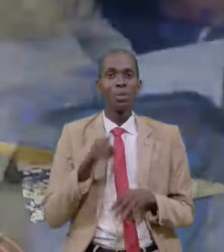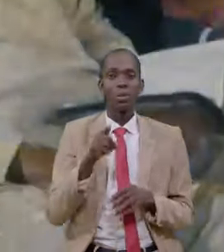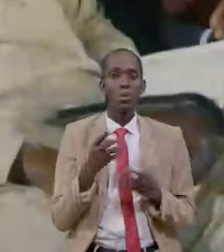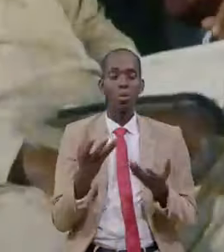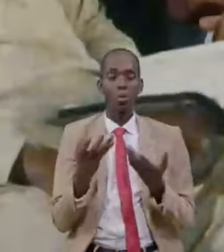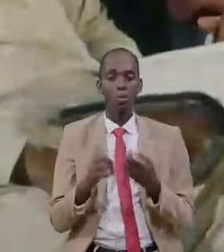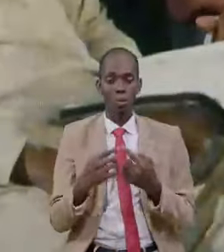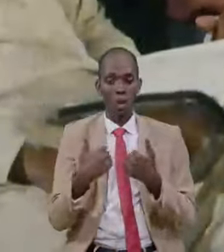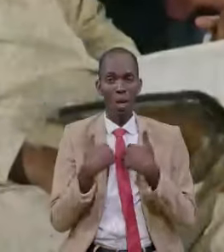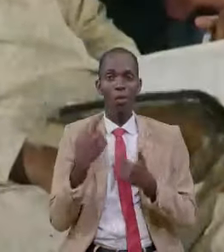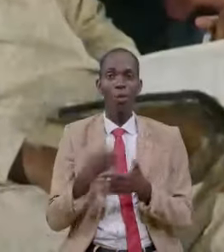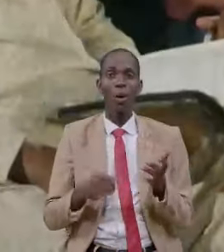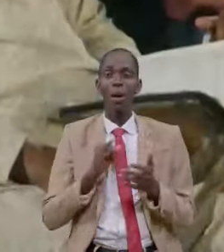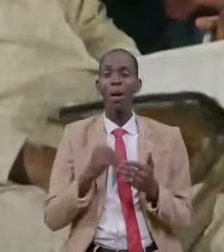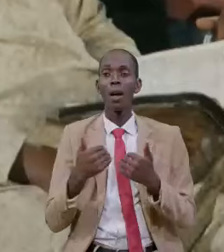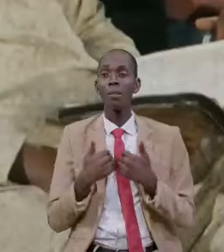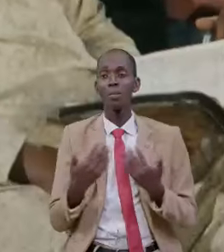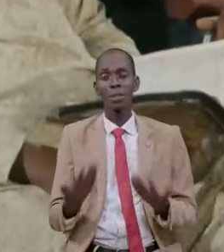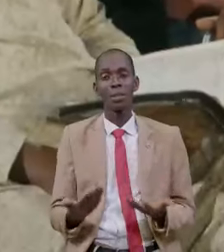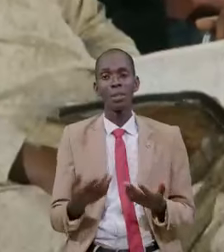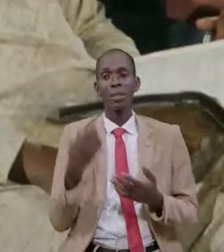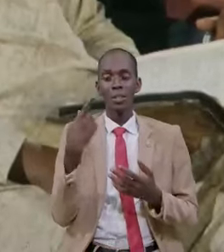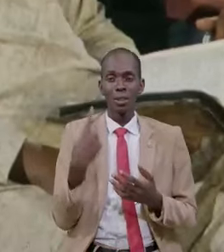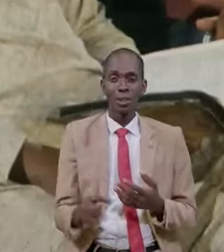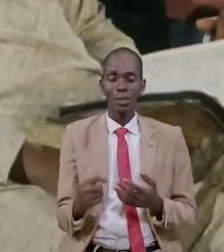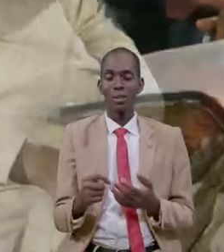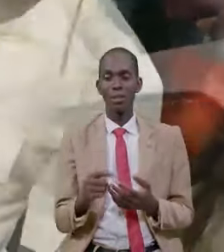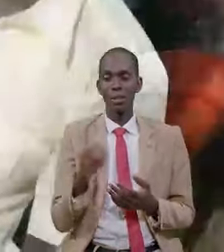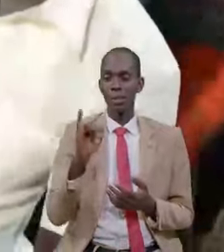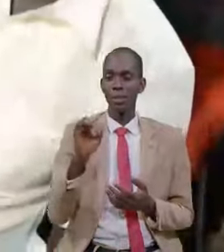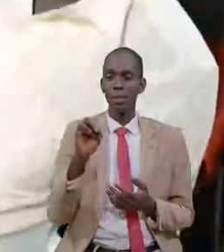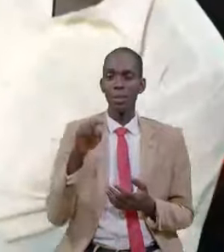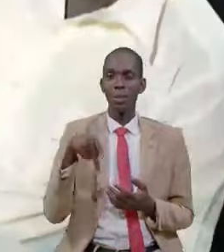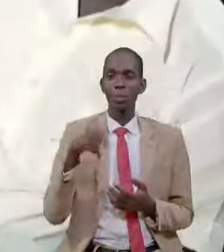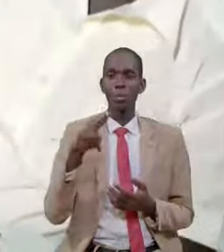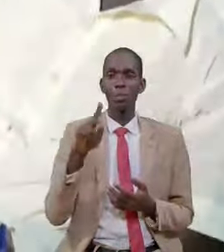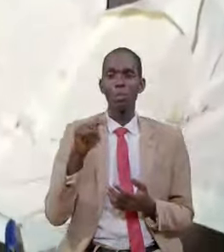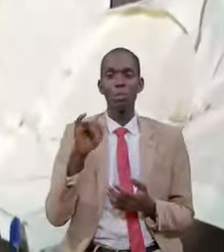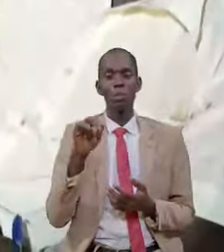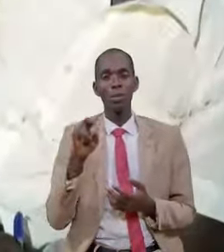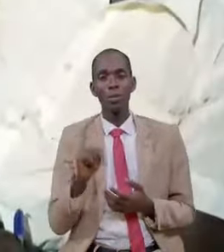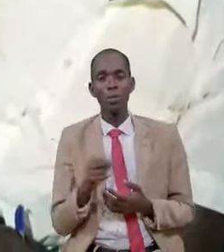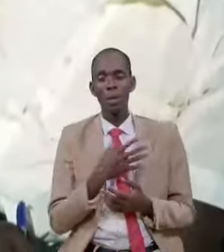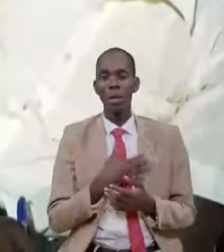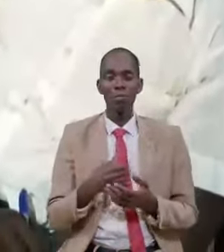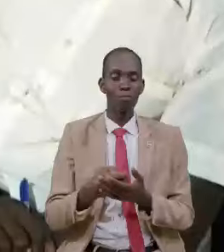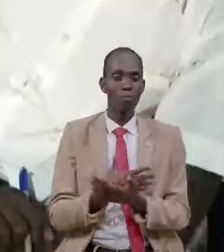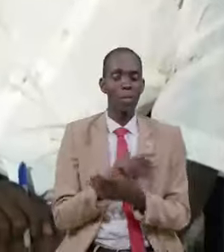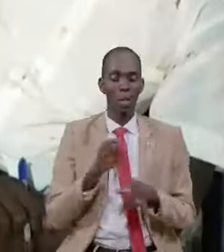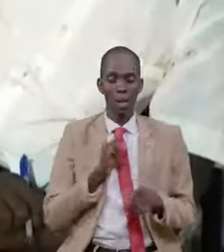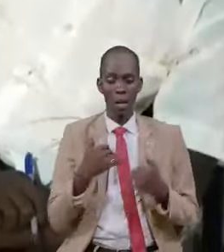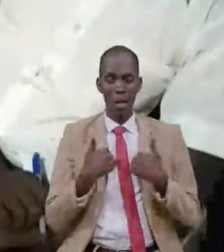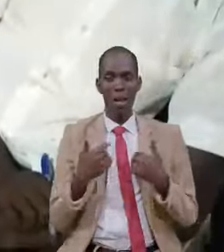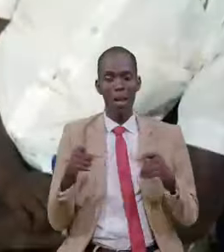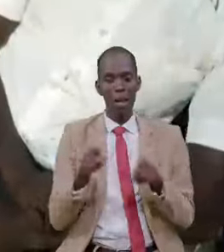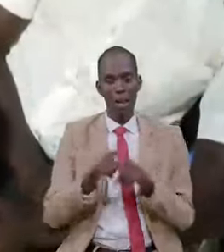have. The imputation I have, the impartation I have, like father, like